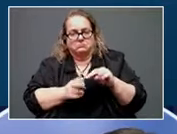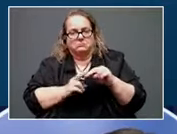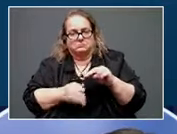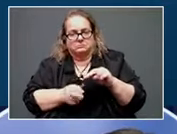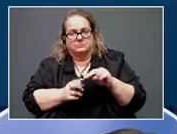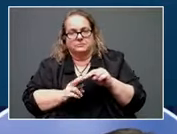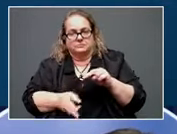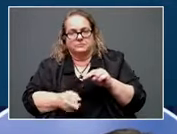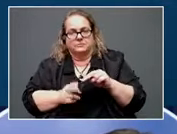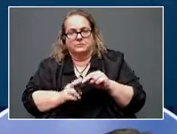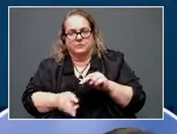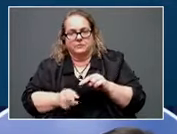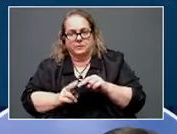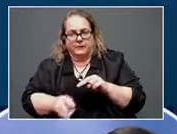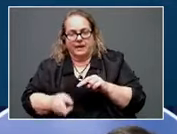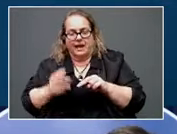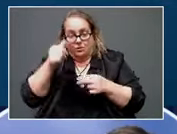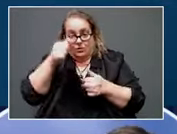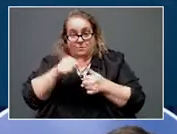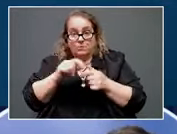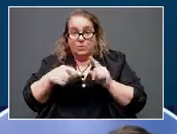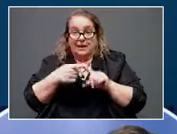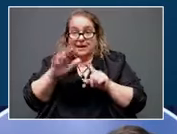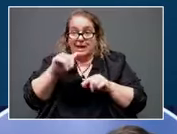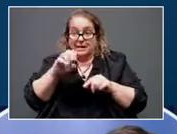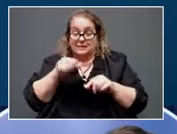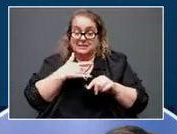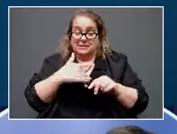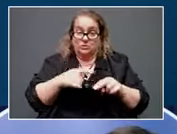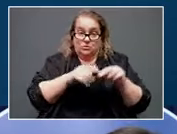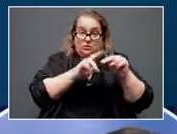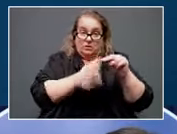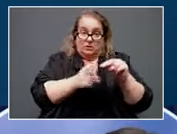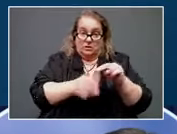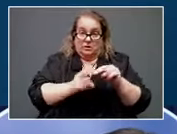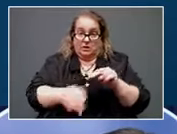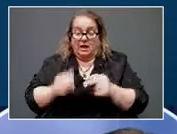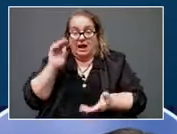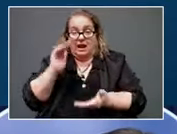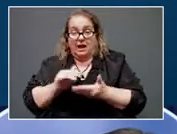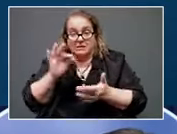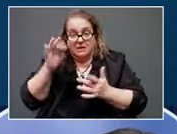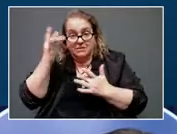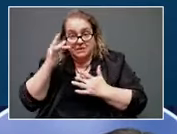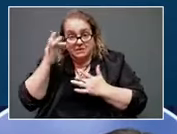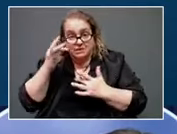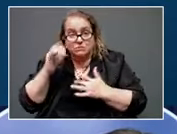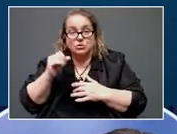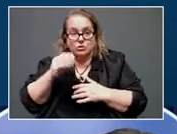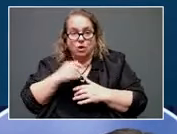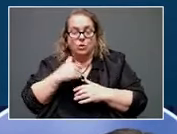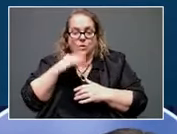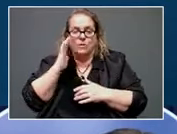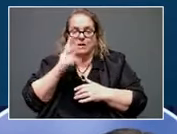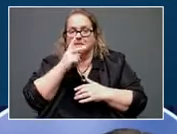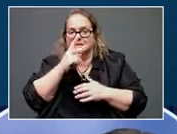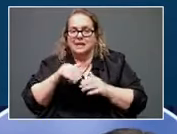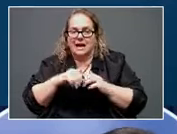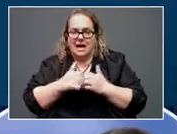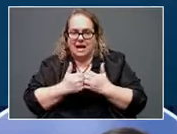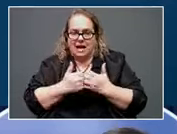And remember, cases tend to decline when we have less of the disease. So we'll see how this